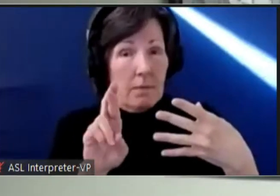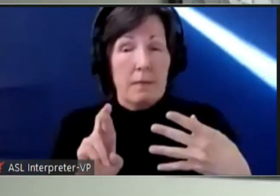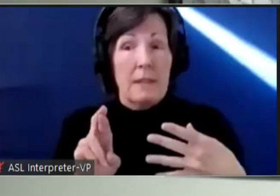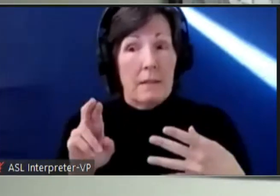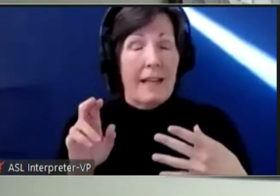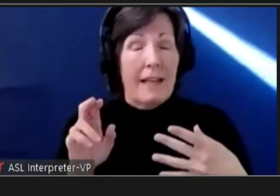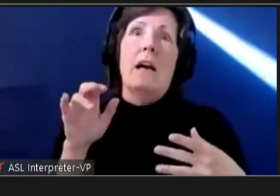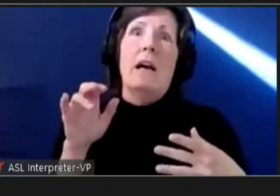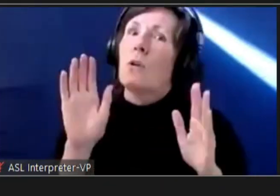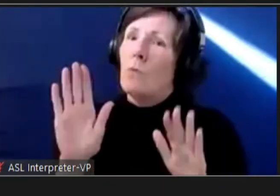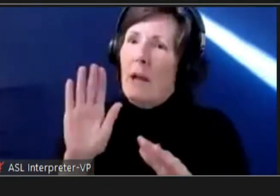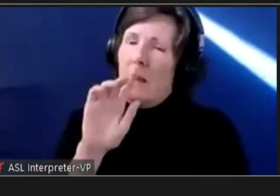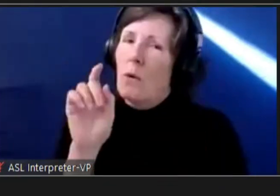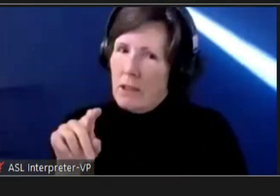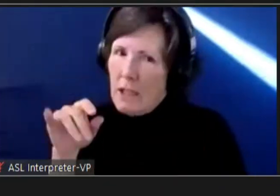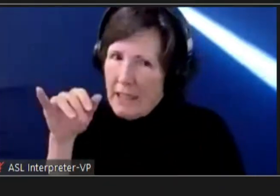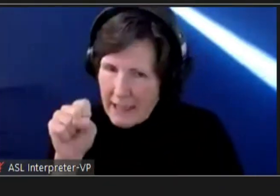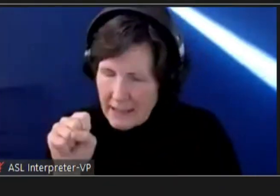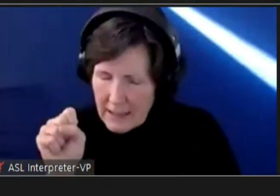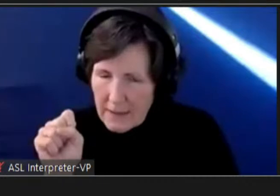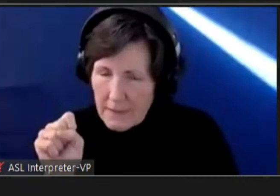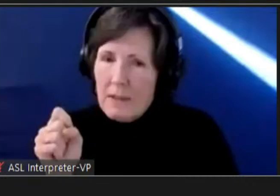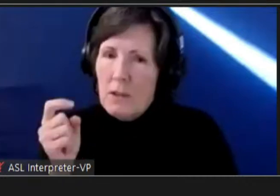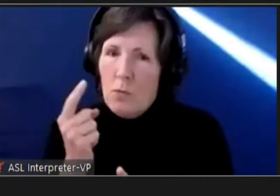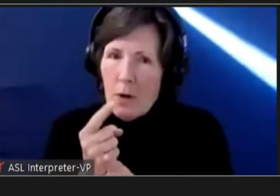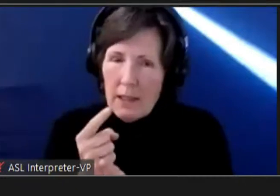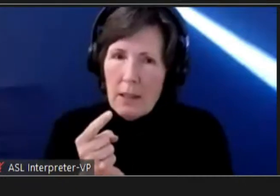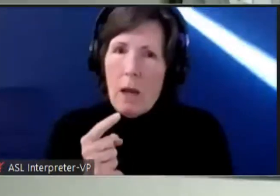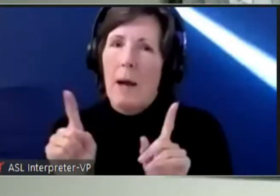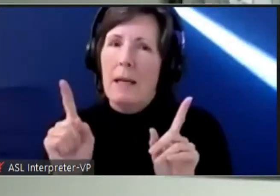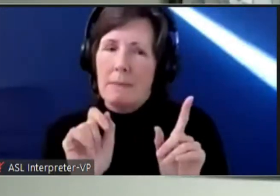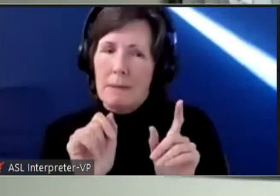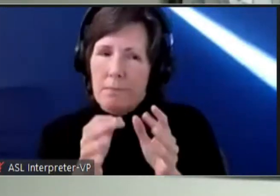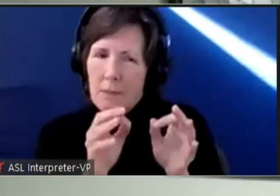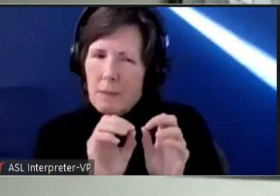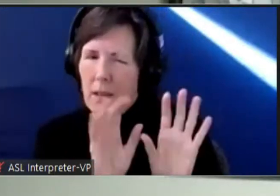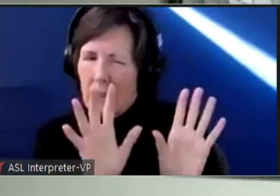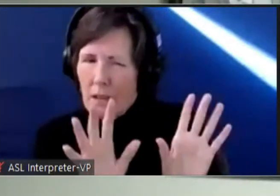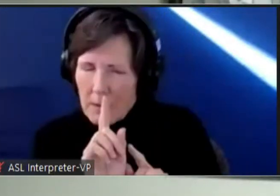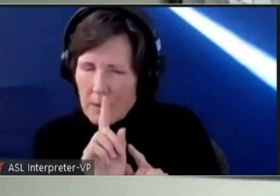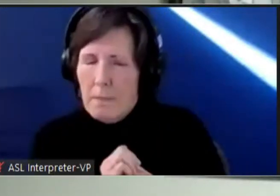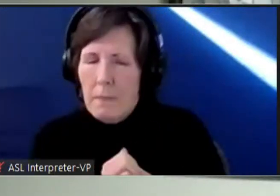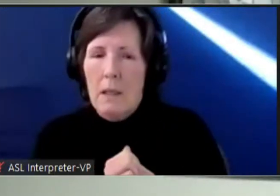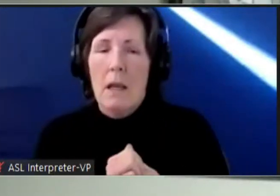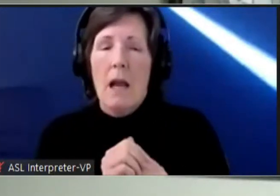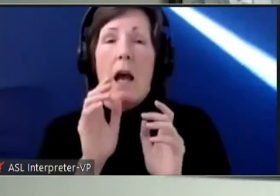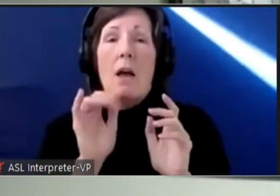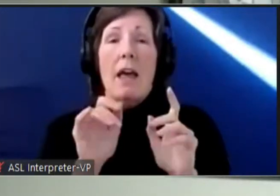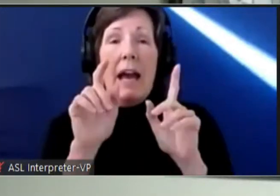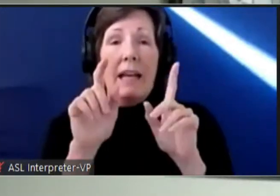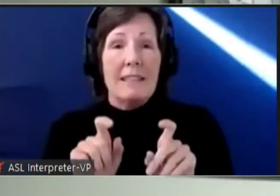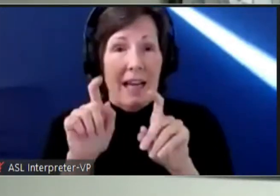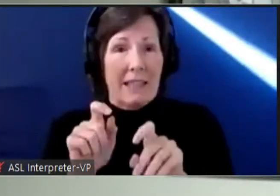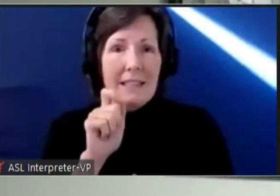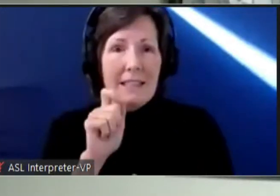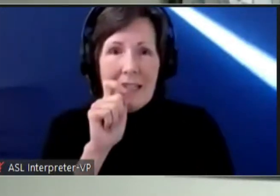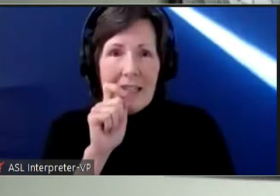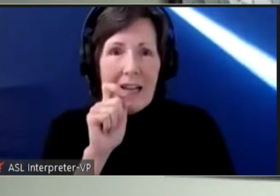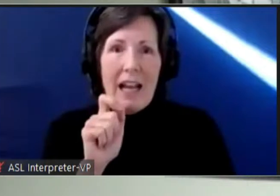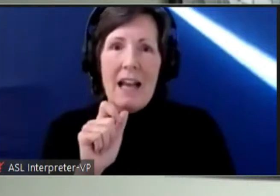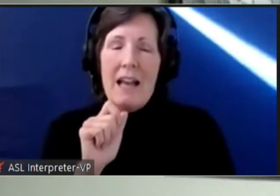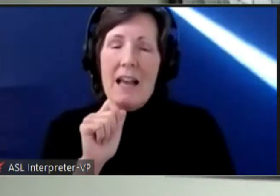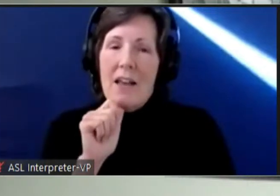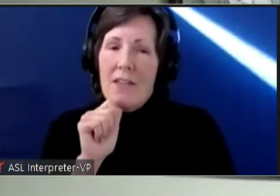is. But let me clarify something. The testing is not affected by